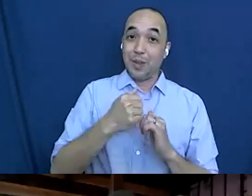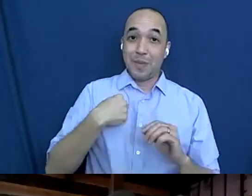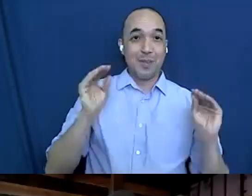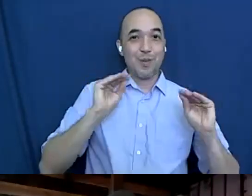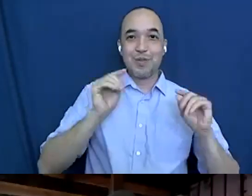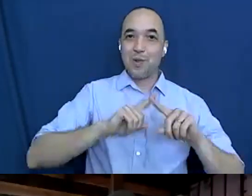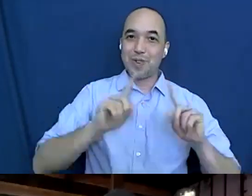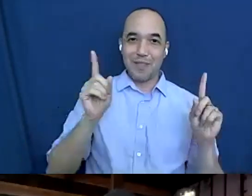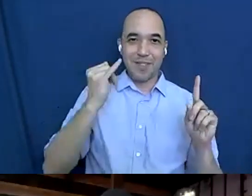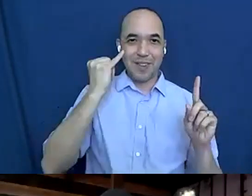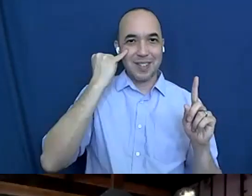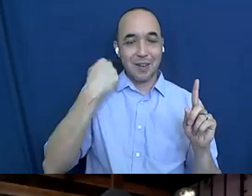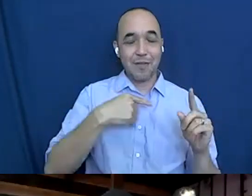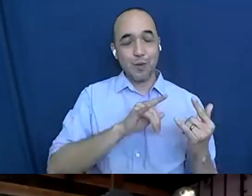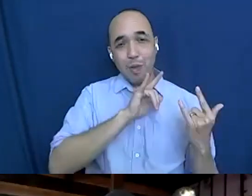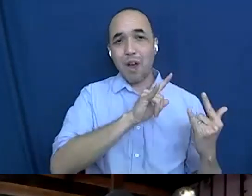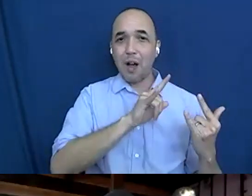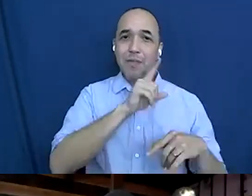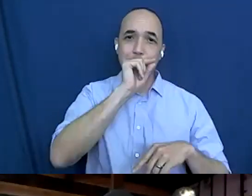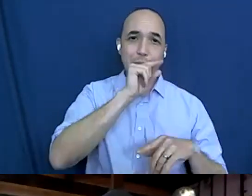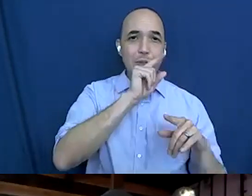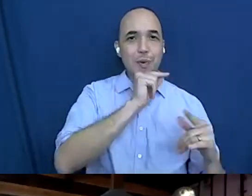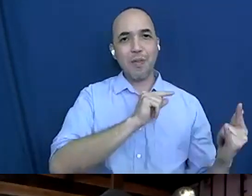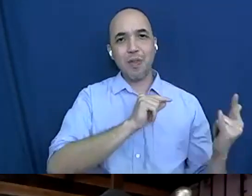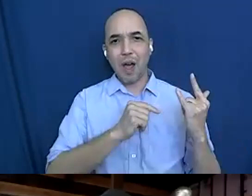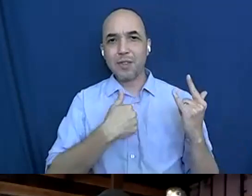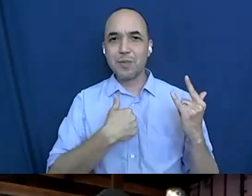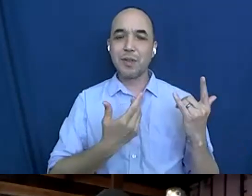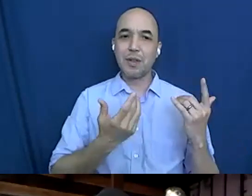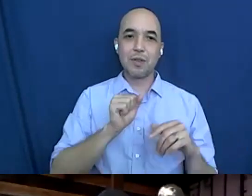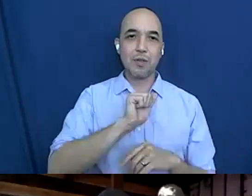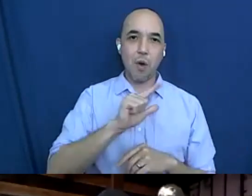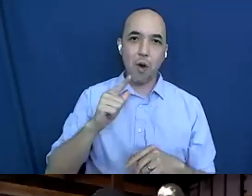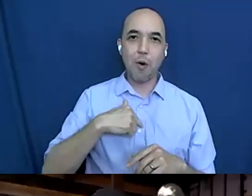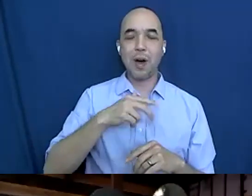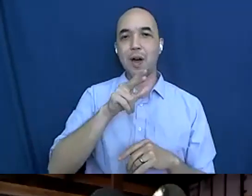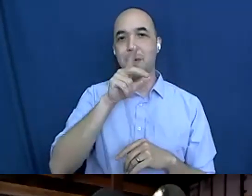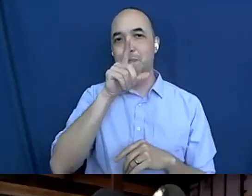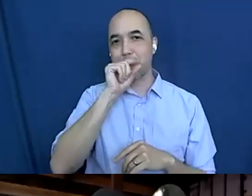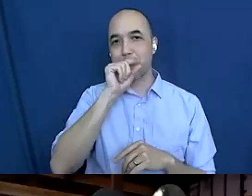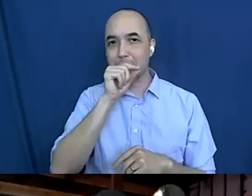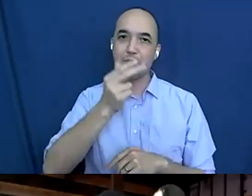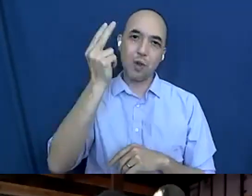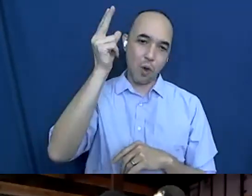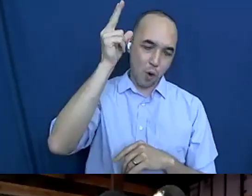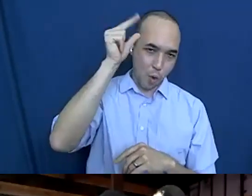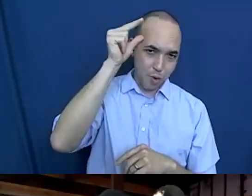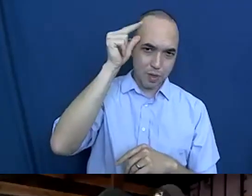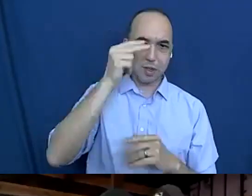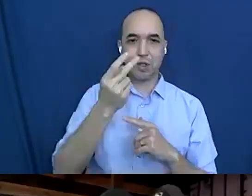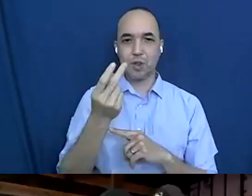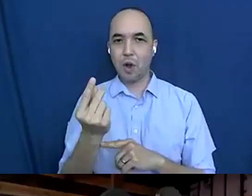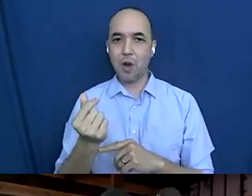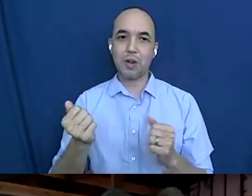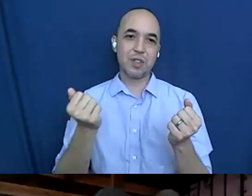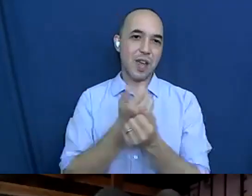you love something, it loves you. So All of my birds, all of my horses, all of my dogs, all of my animals, I can do everything that